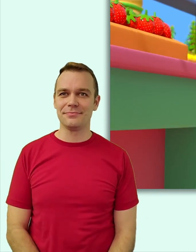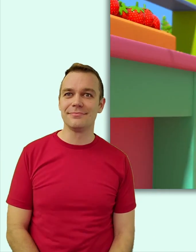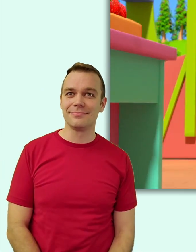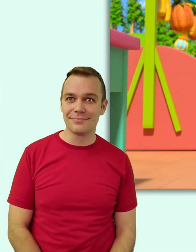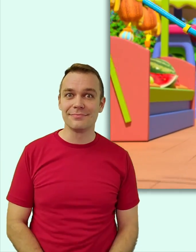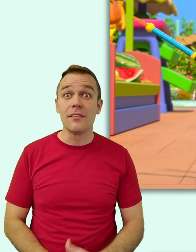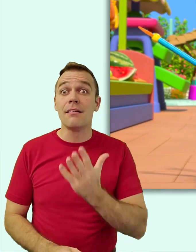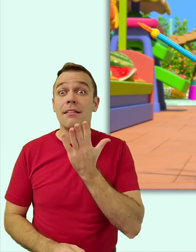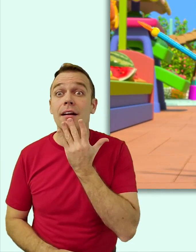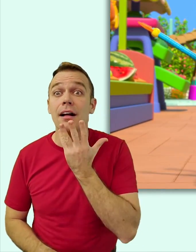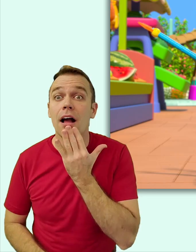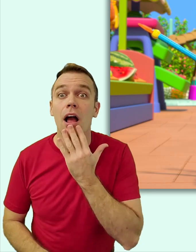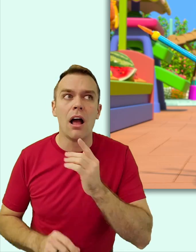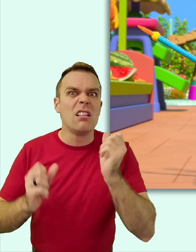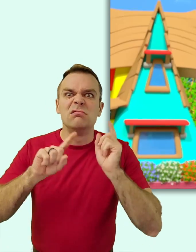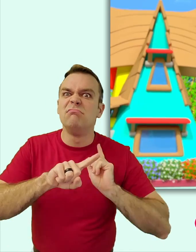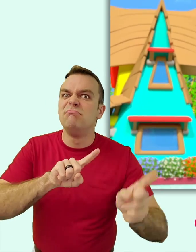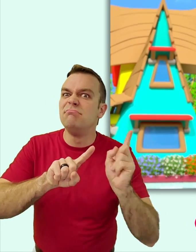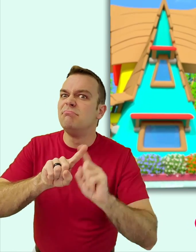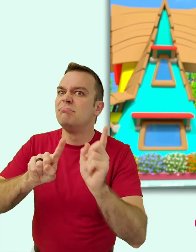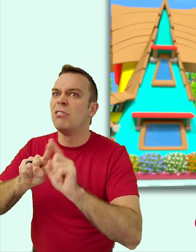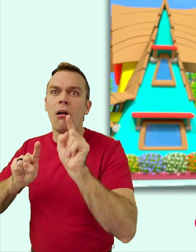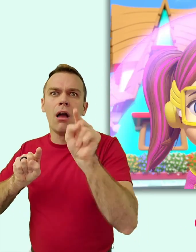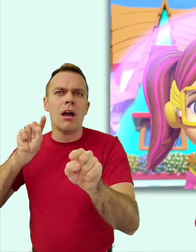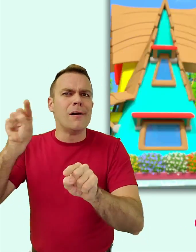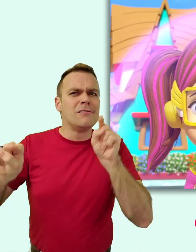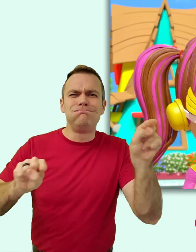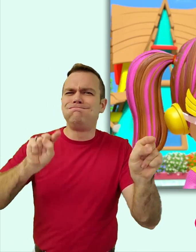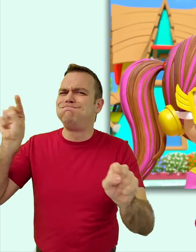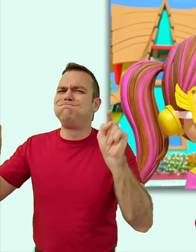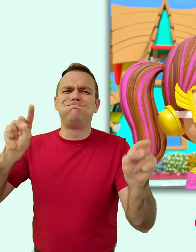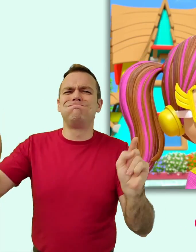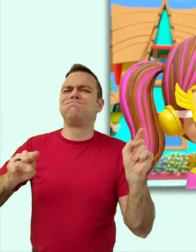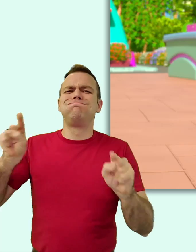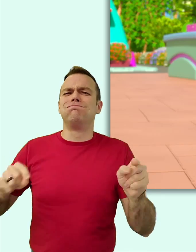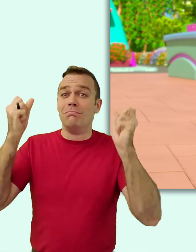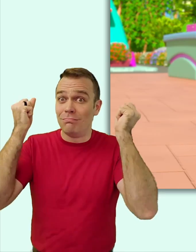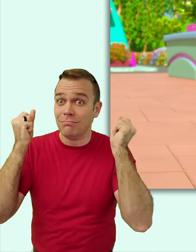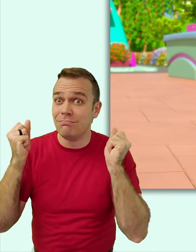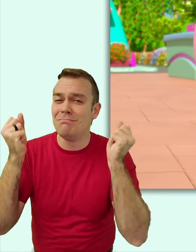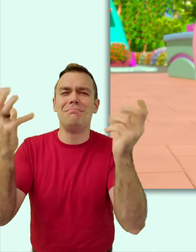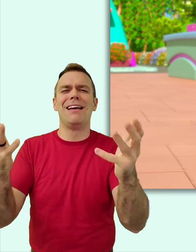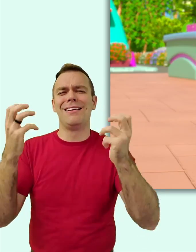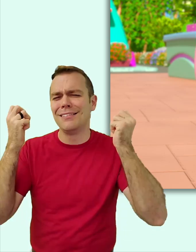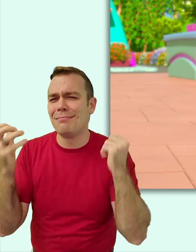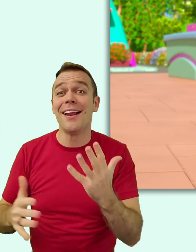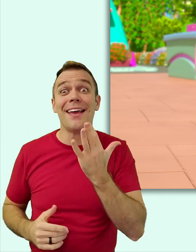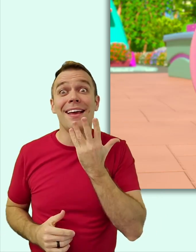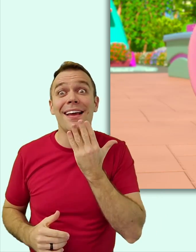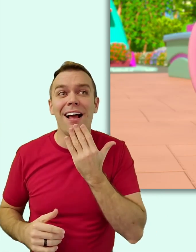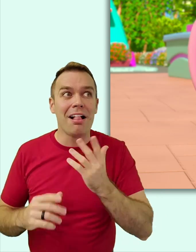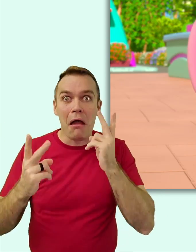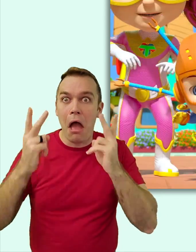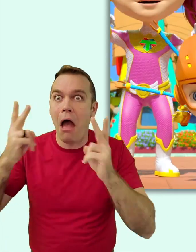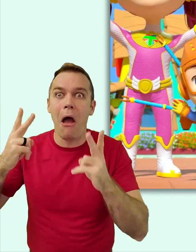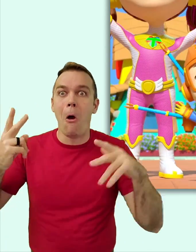There are colors everywhere, over here and over there. So many colors in the world to